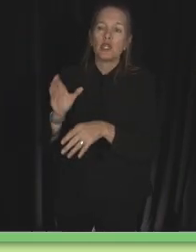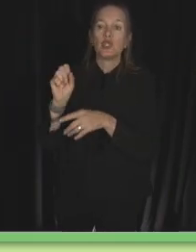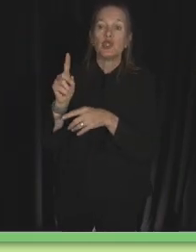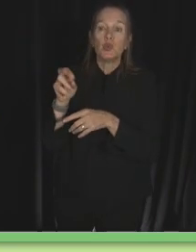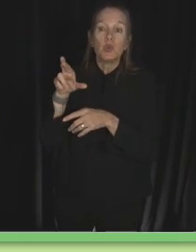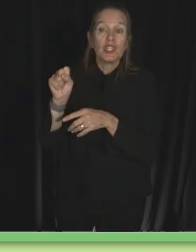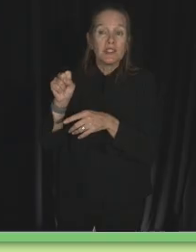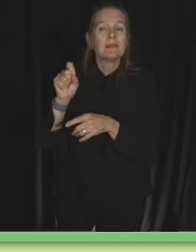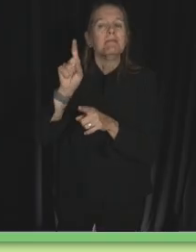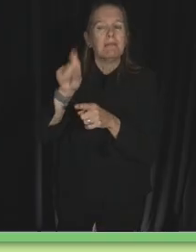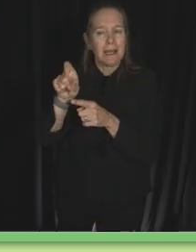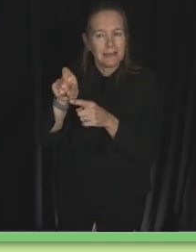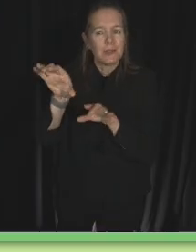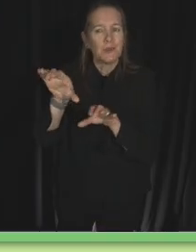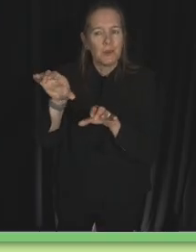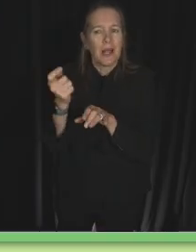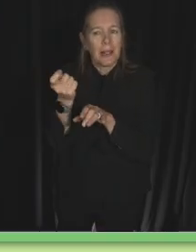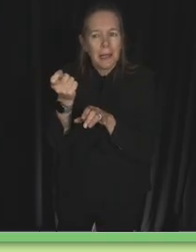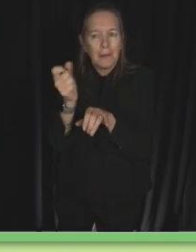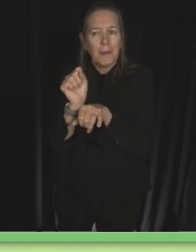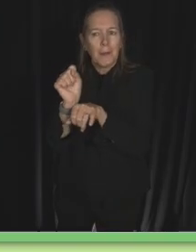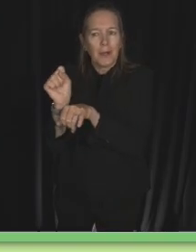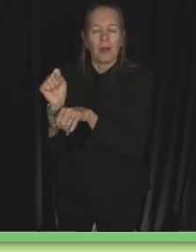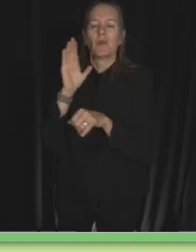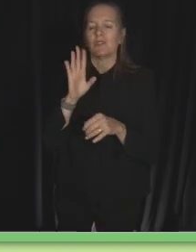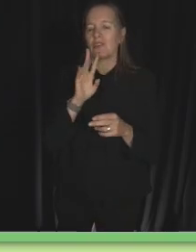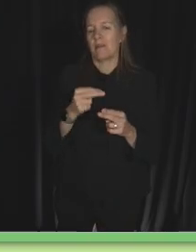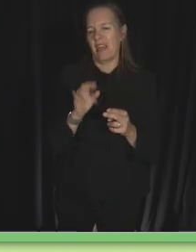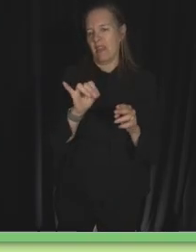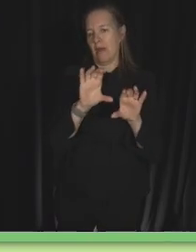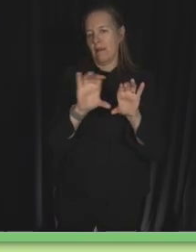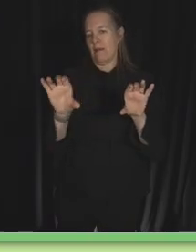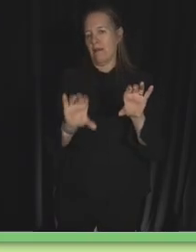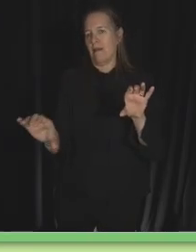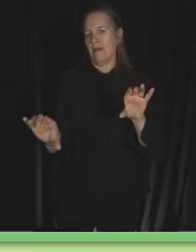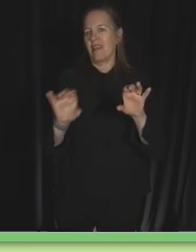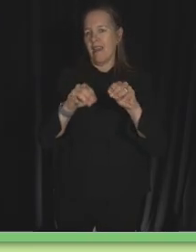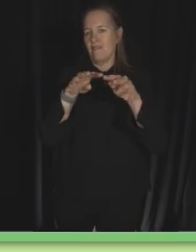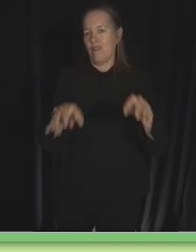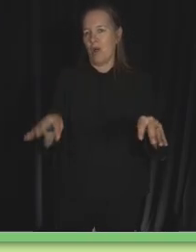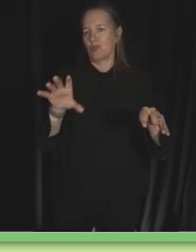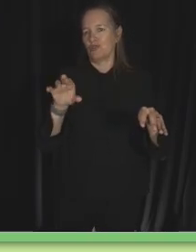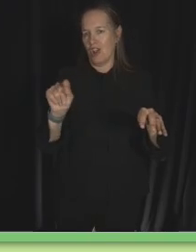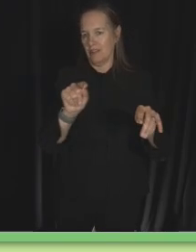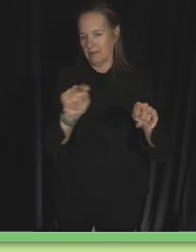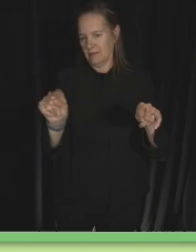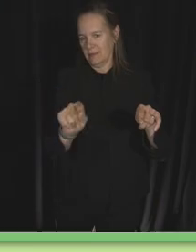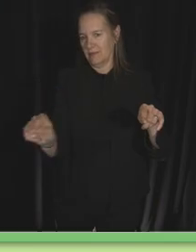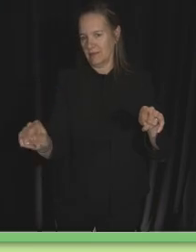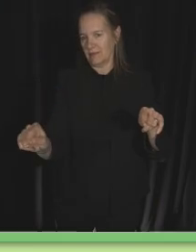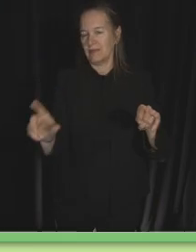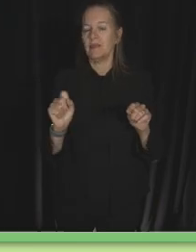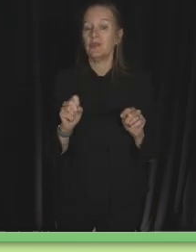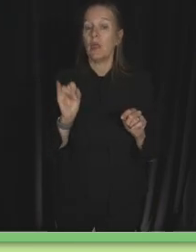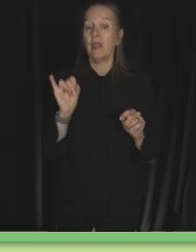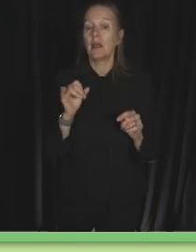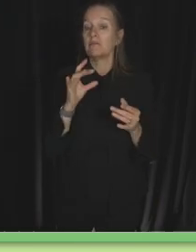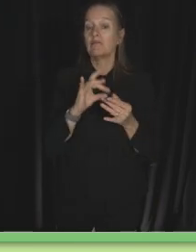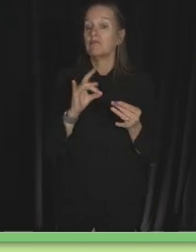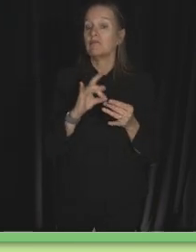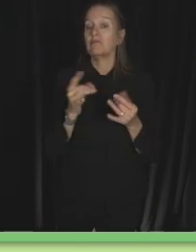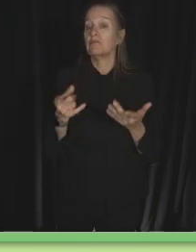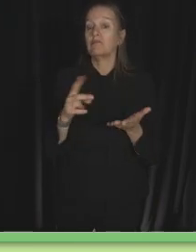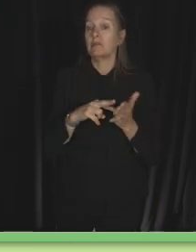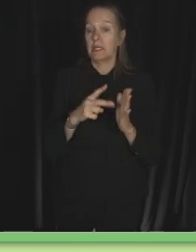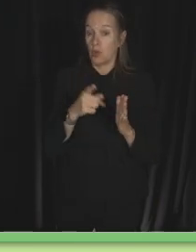have to do a little bit of stuff, but that's okay. Let's talk about that. Here's a nice flow chart that the EU provided. Basically says,